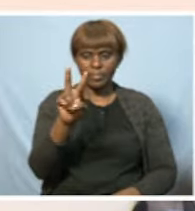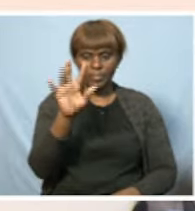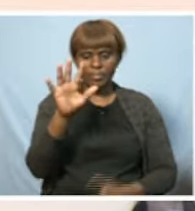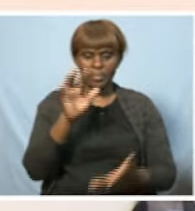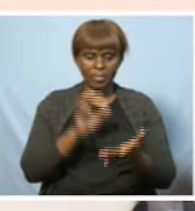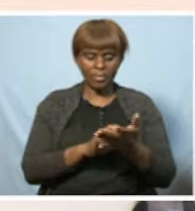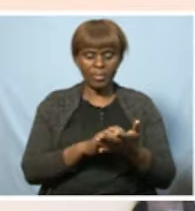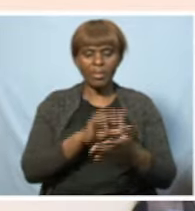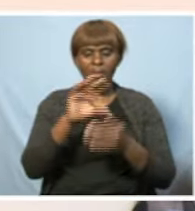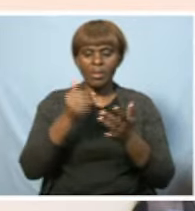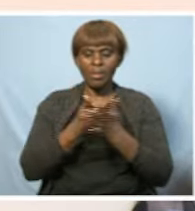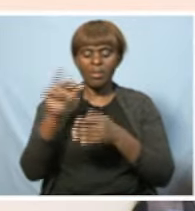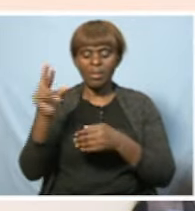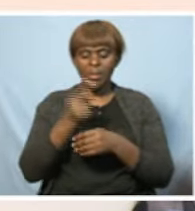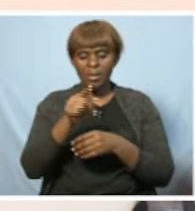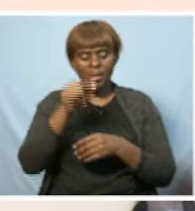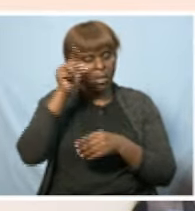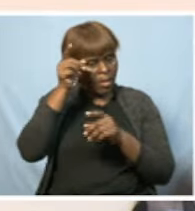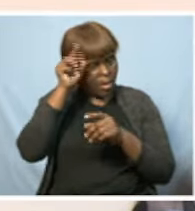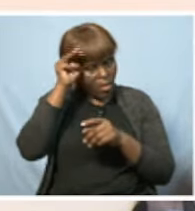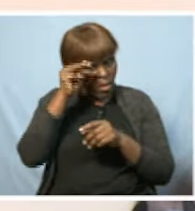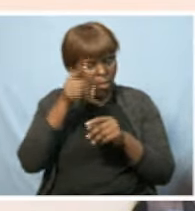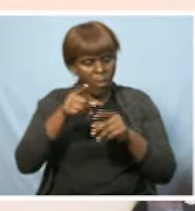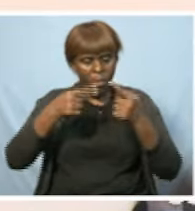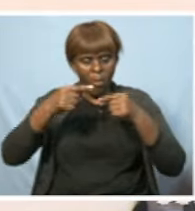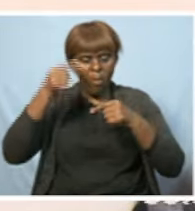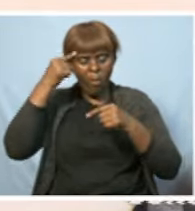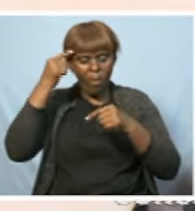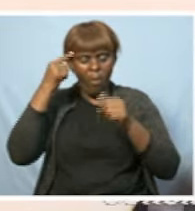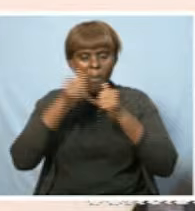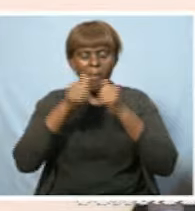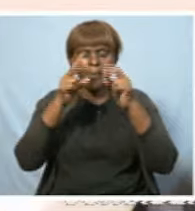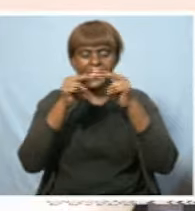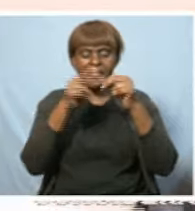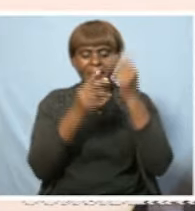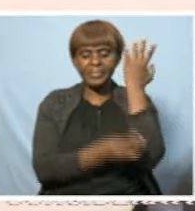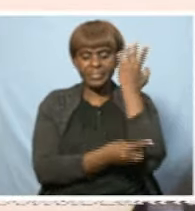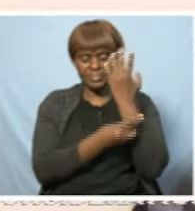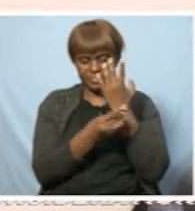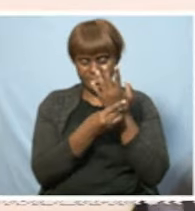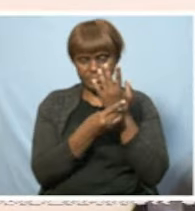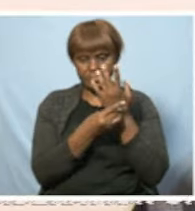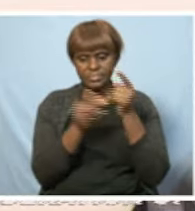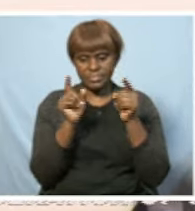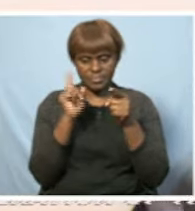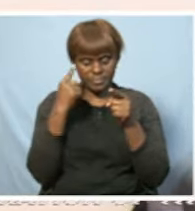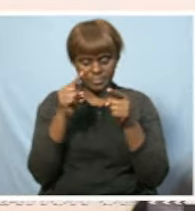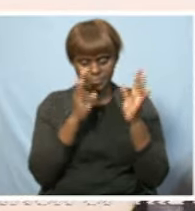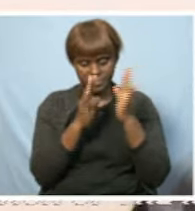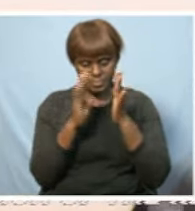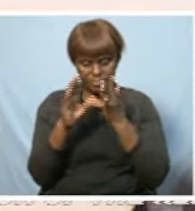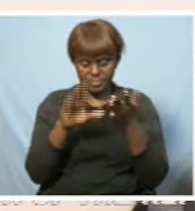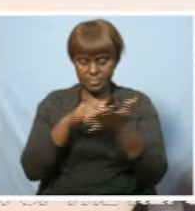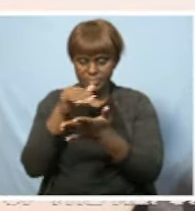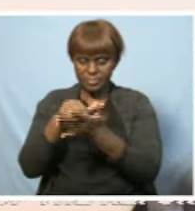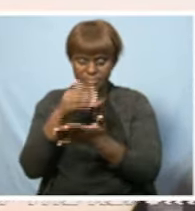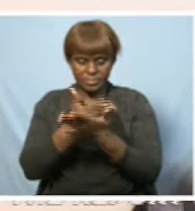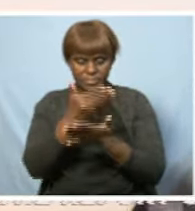2,725,000 were retained by the Ministry of Local Government and Rural Development for the purpose of centrally